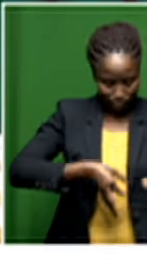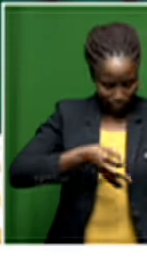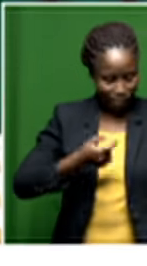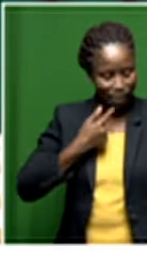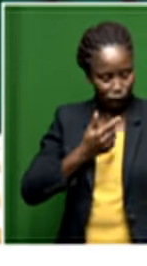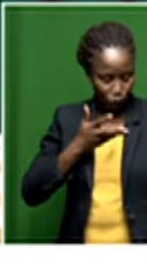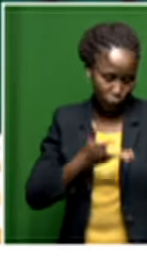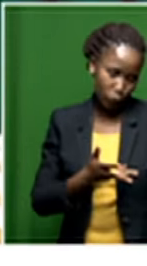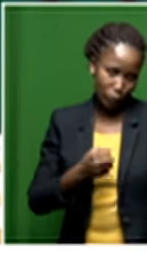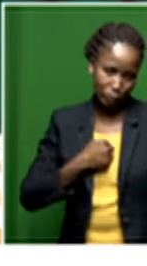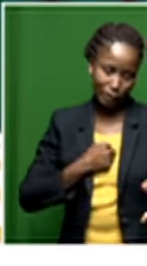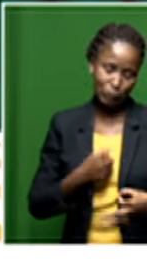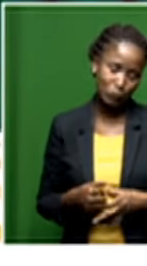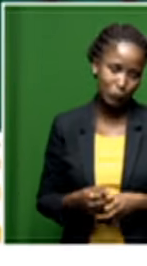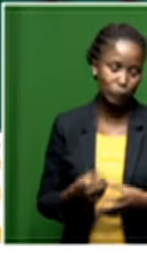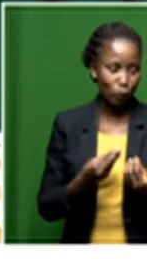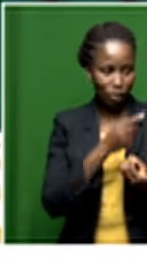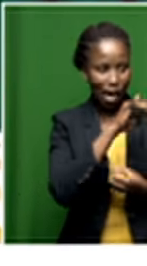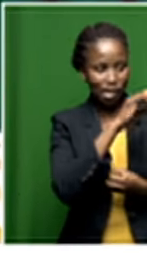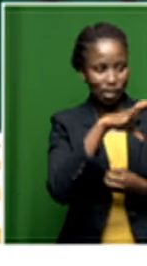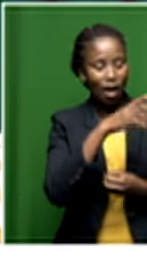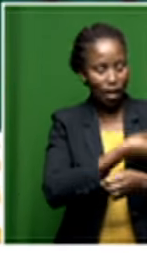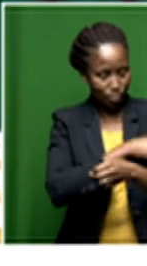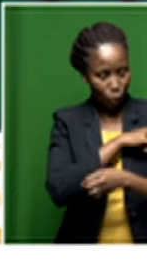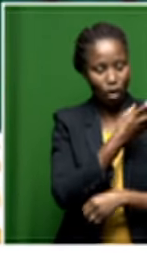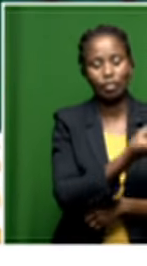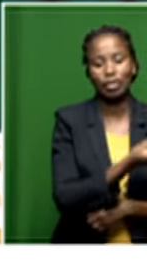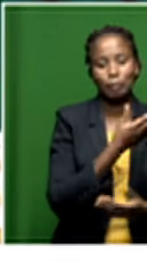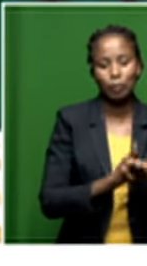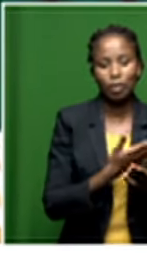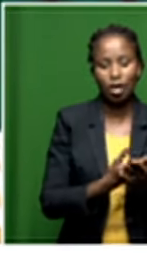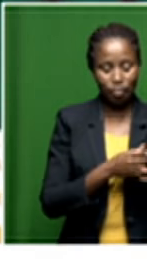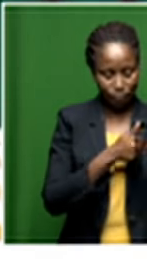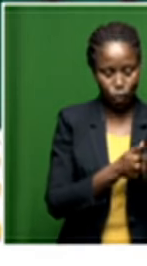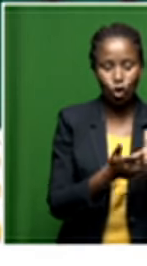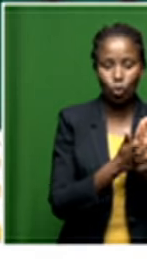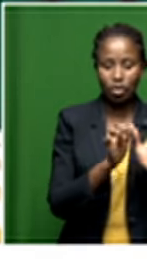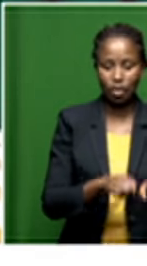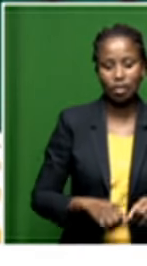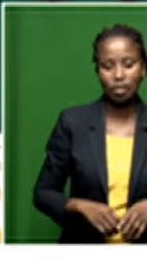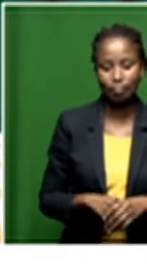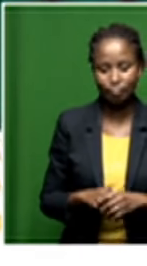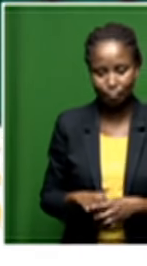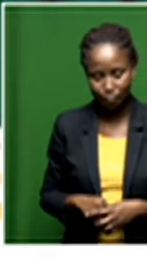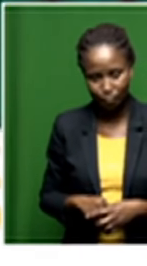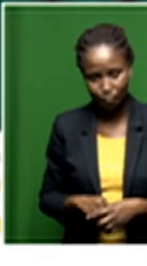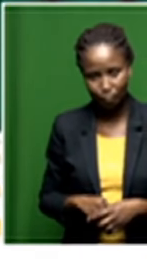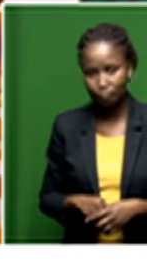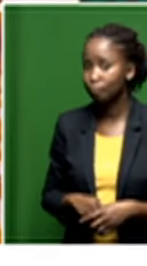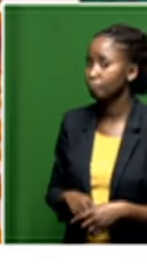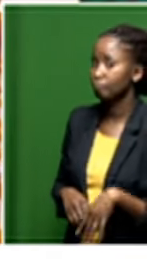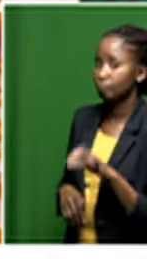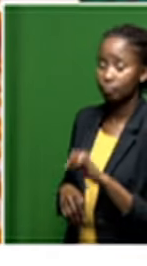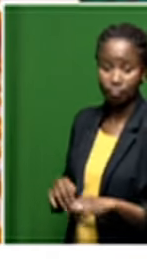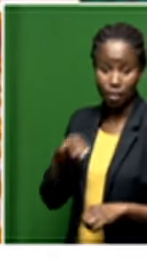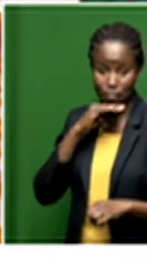that the IEC had a mandate to do according to the law. That was not set aside by the court. Yeah. So we